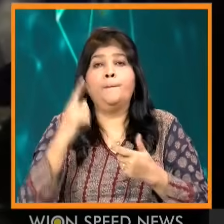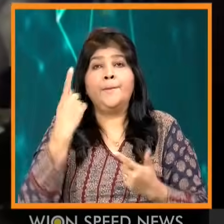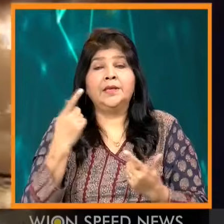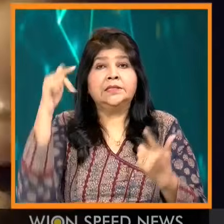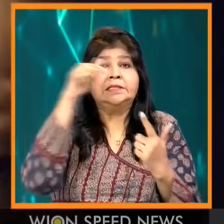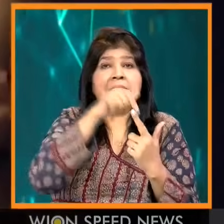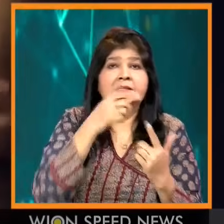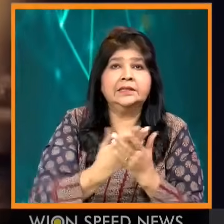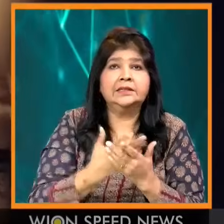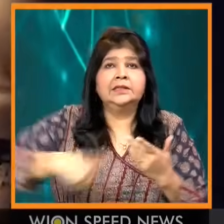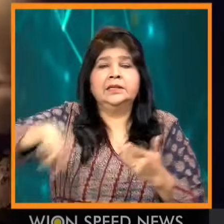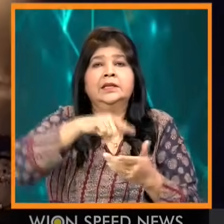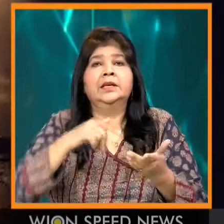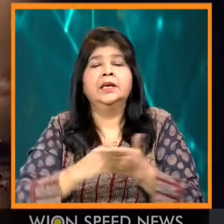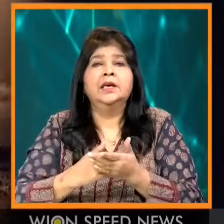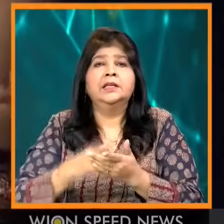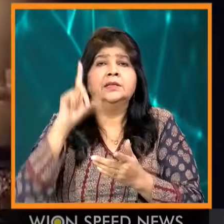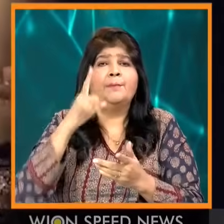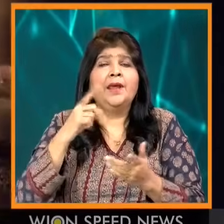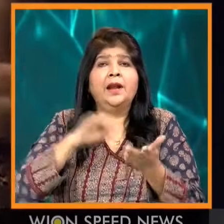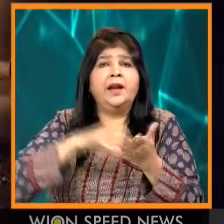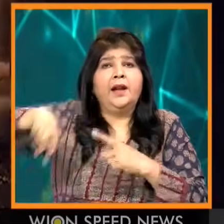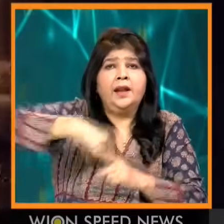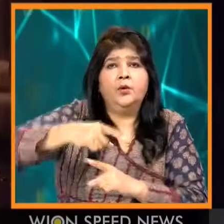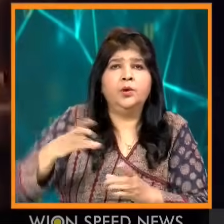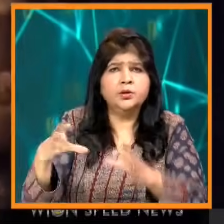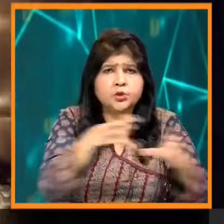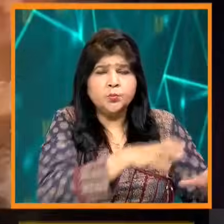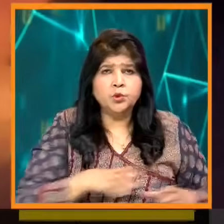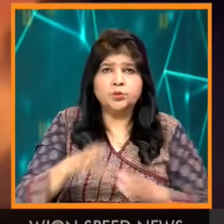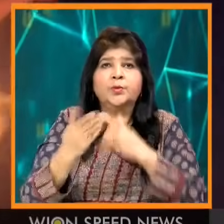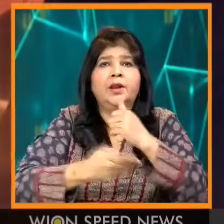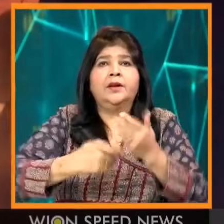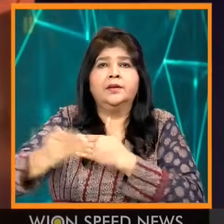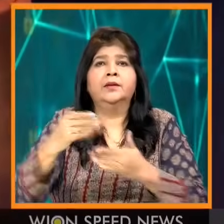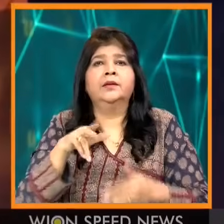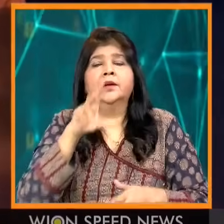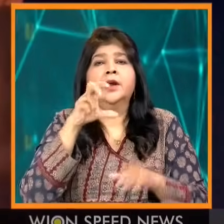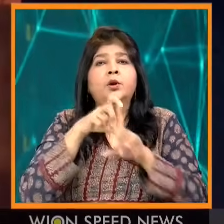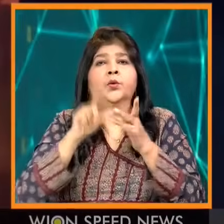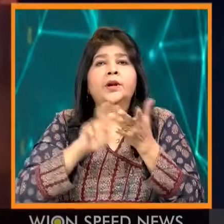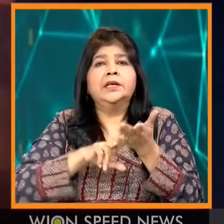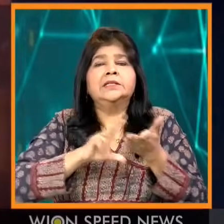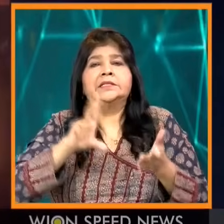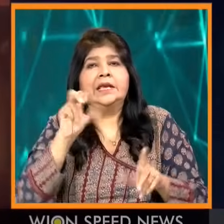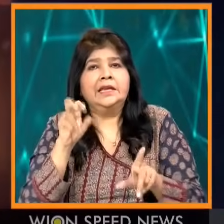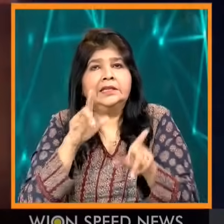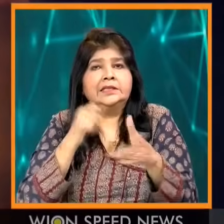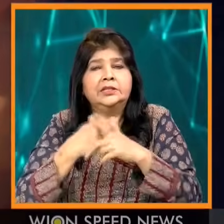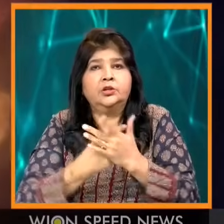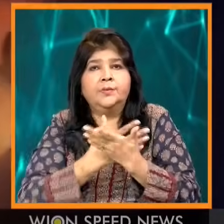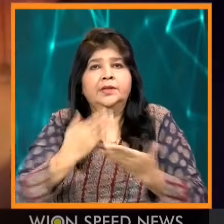strike hitting the town and nearby villages. And this town is just 80 kilometers away from Donetsk city, around which some of the